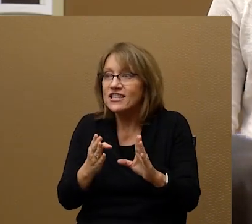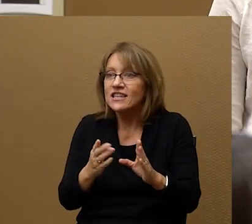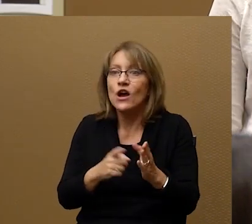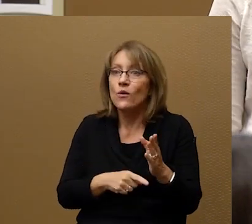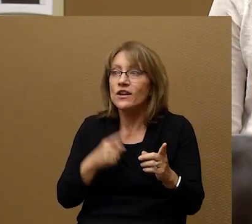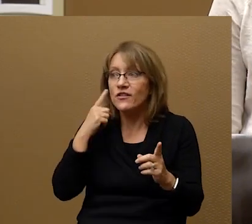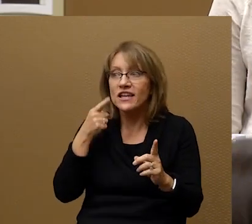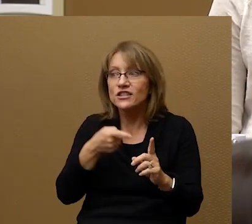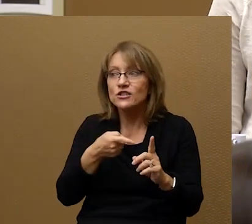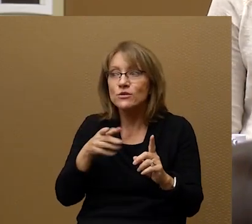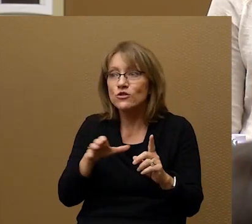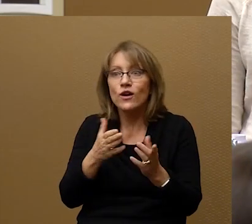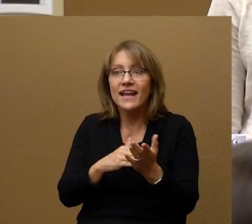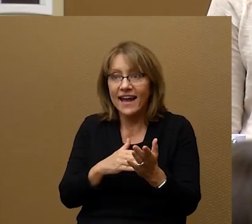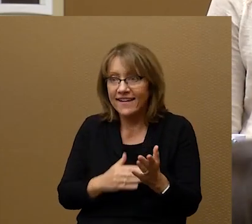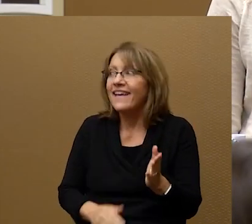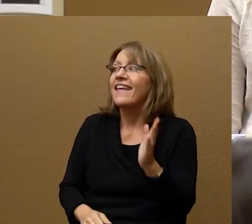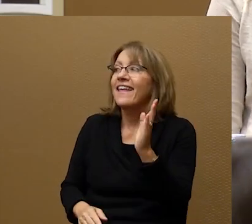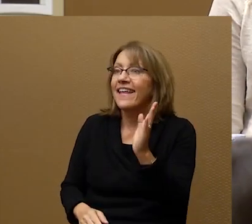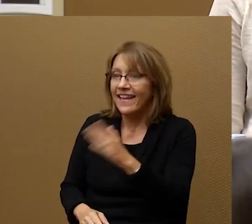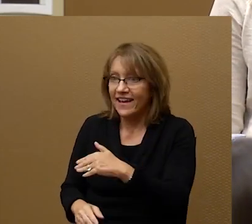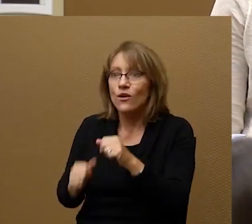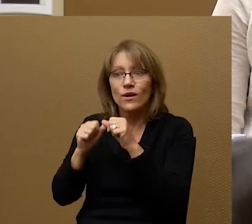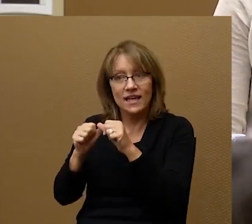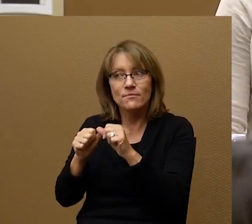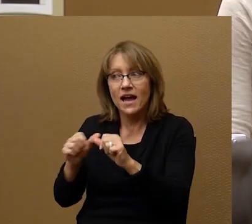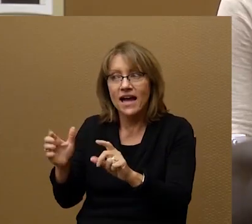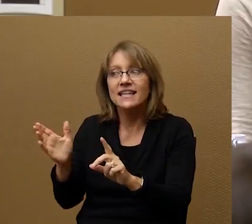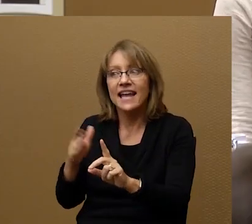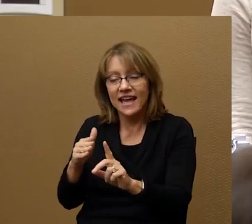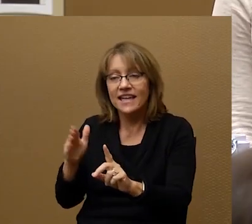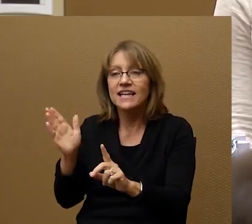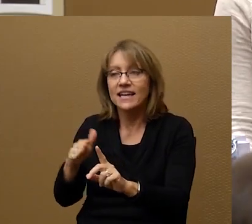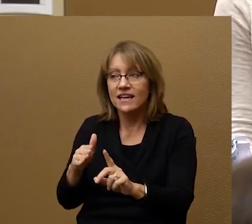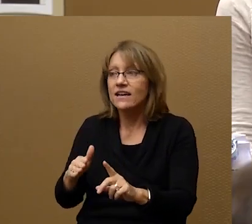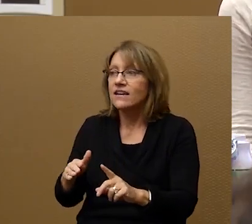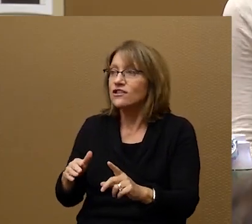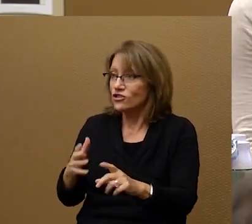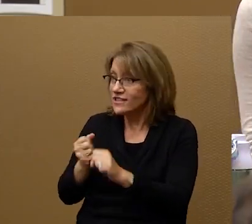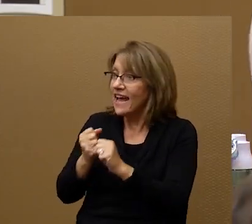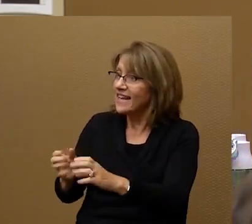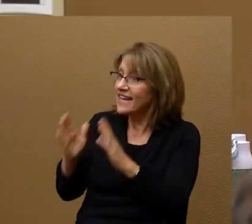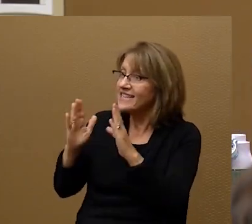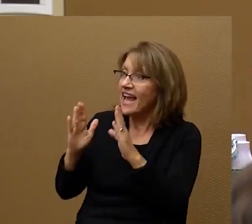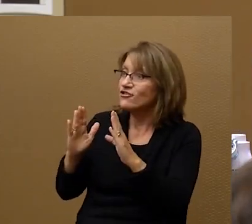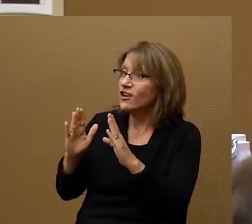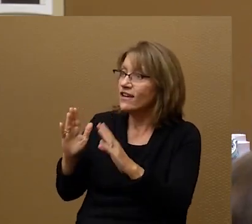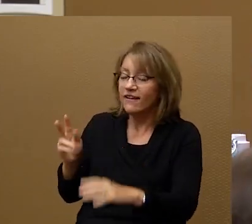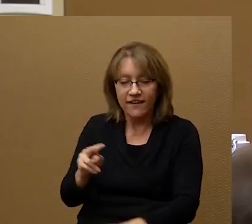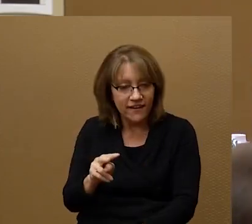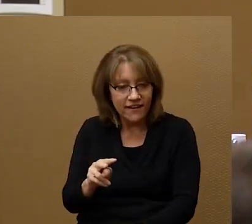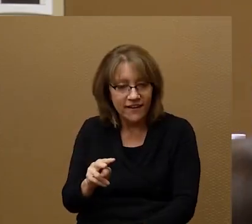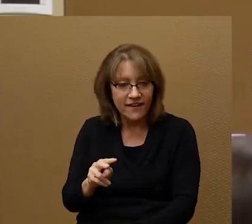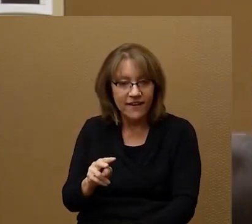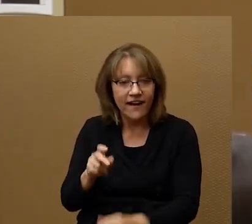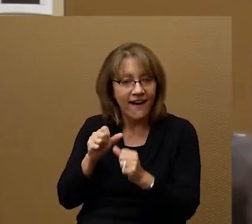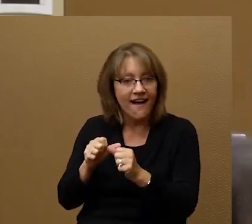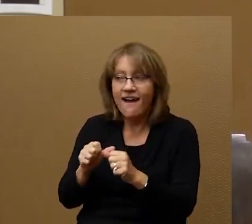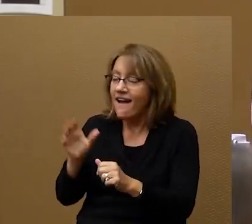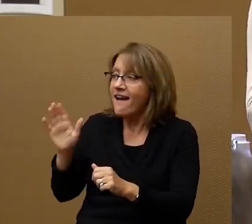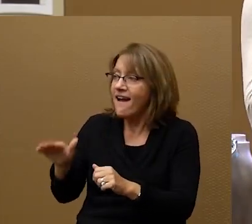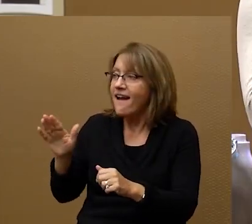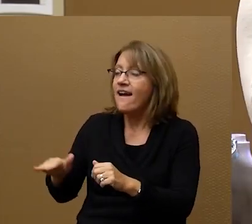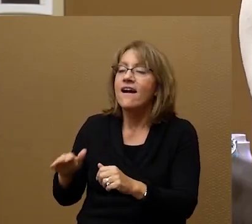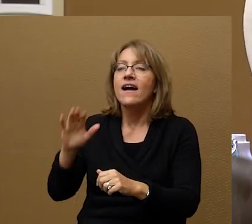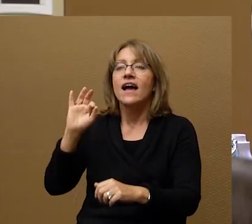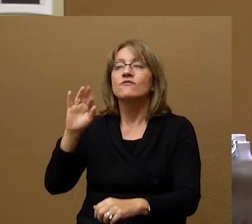going to do again? She's going to keep hitting. She's getting the SLP's attention. So we just really, the